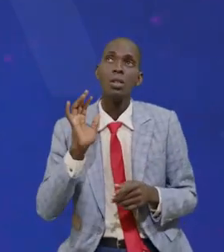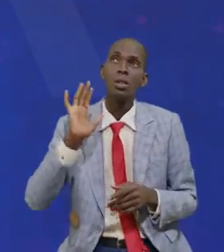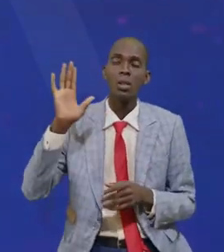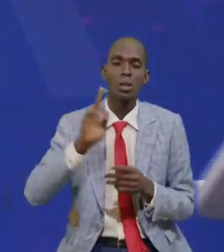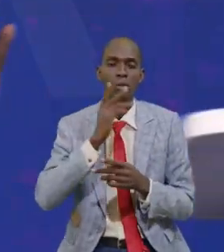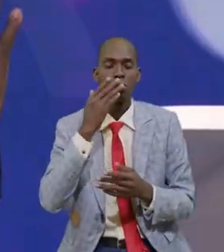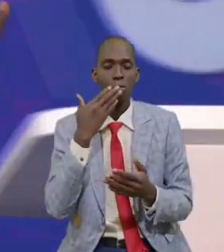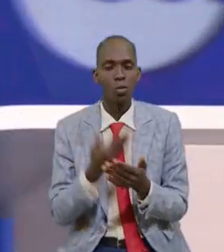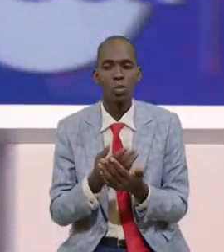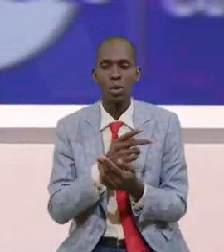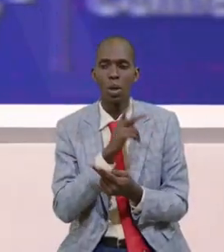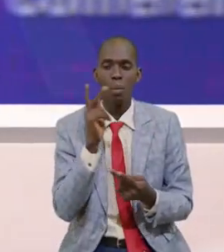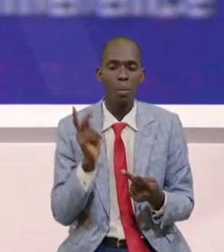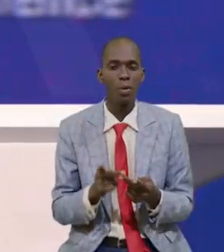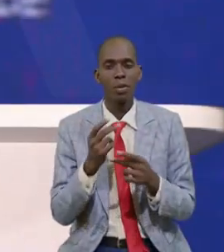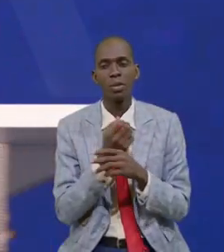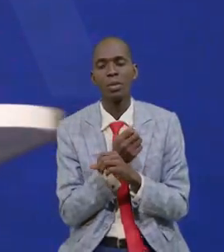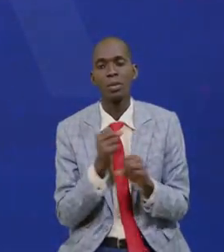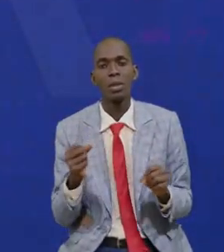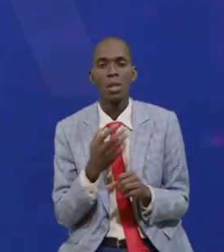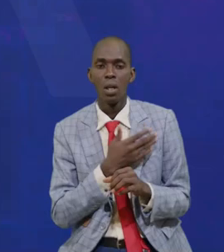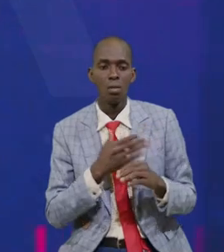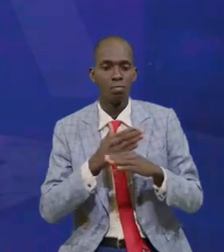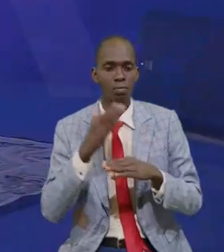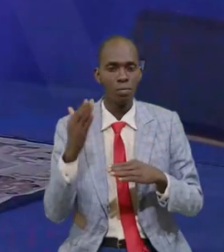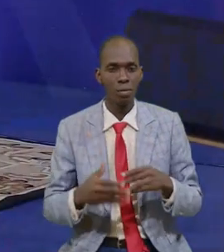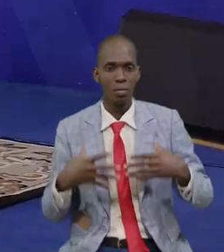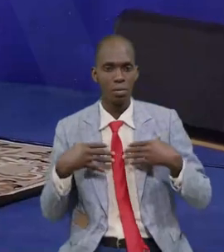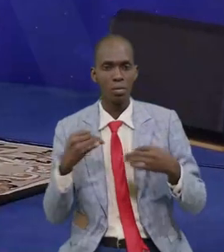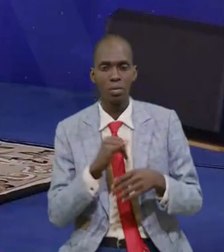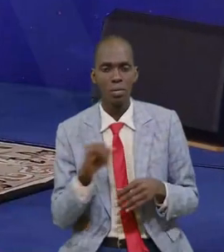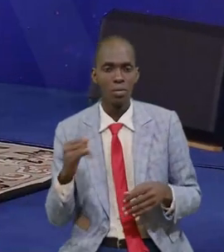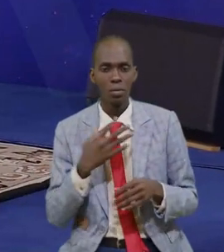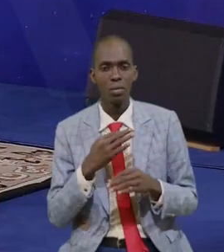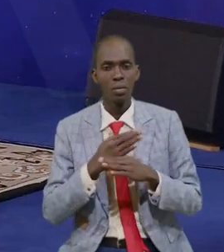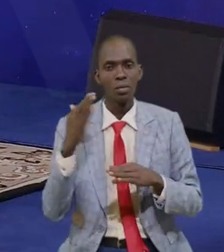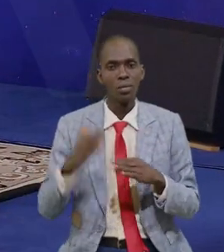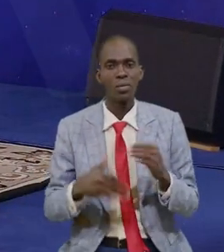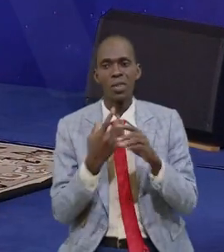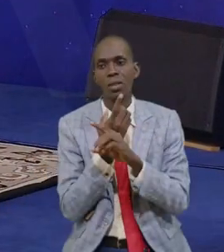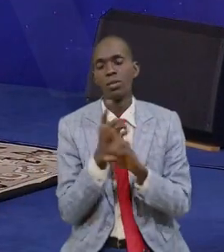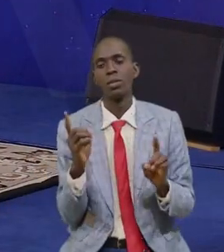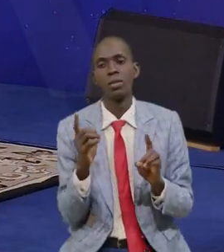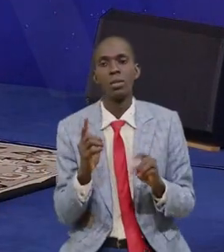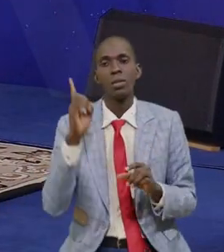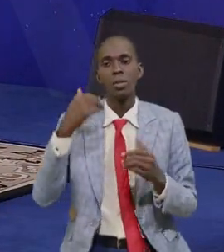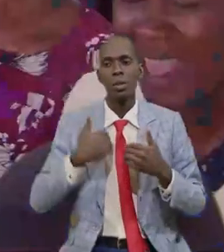salvation, wonderful salvation, and total healing and total deliverance he has given you now.